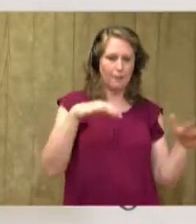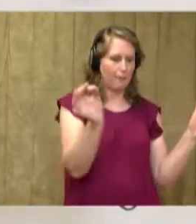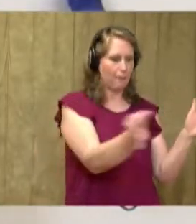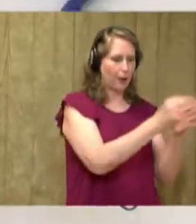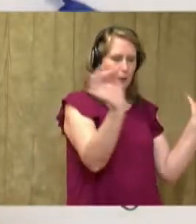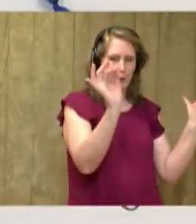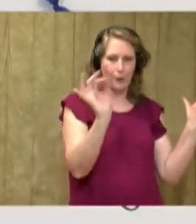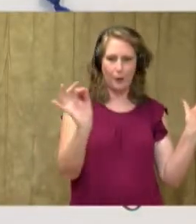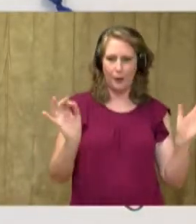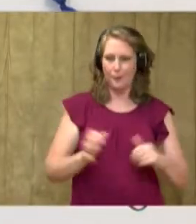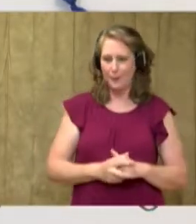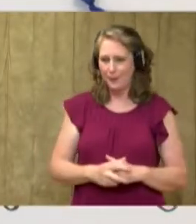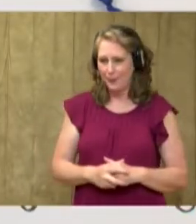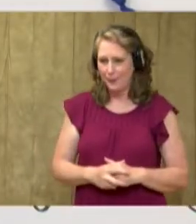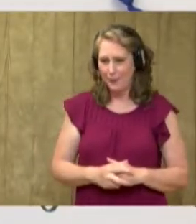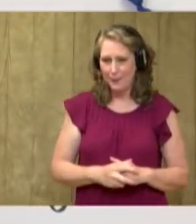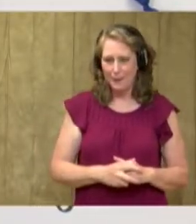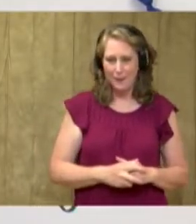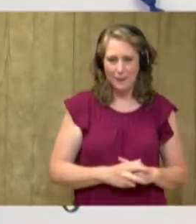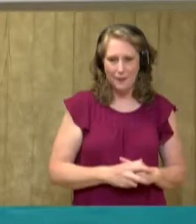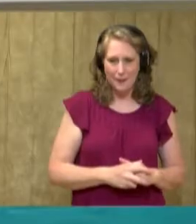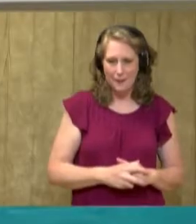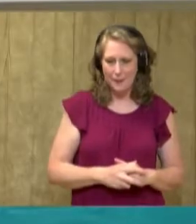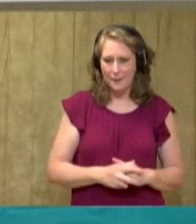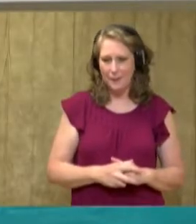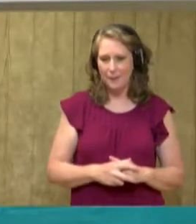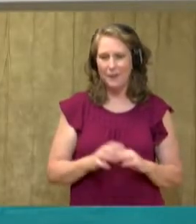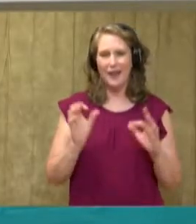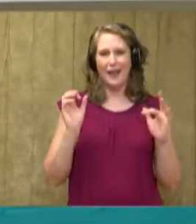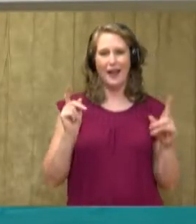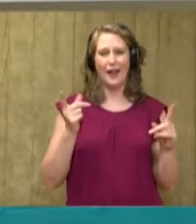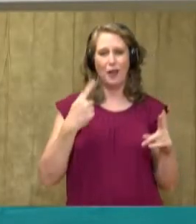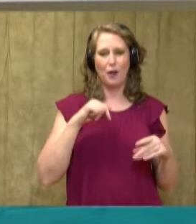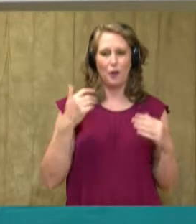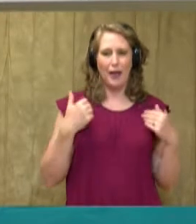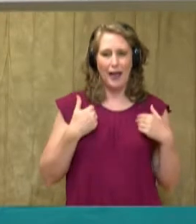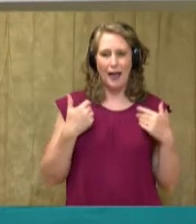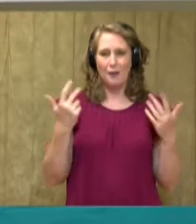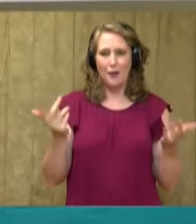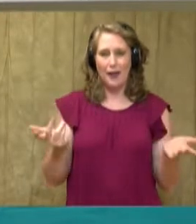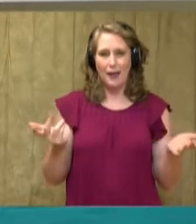and woo-hoo! All right, we have